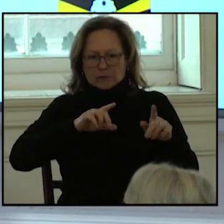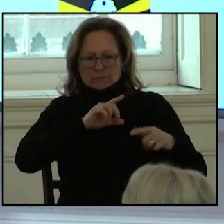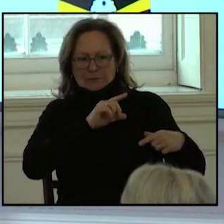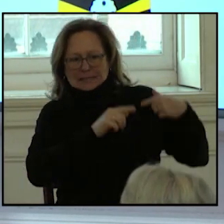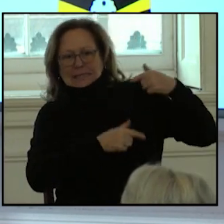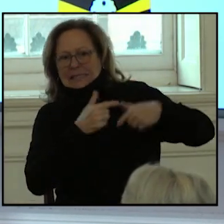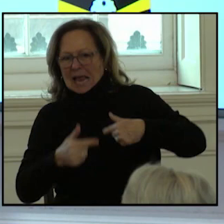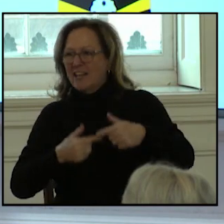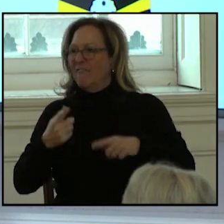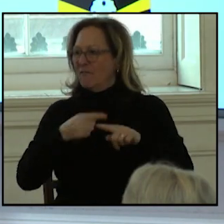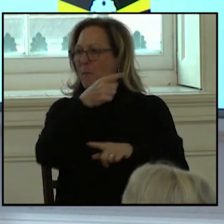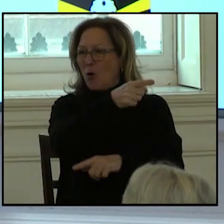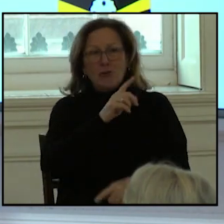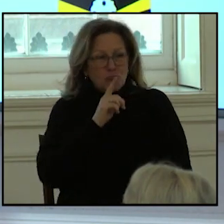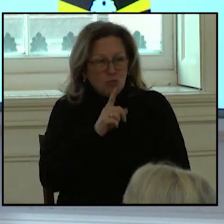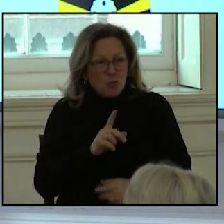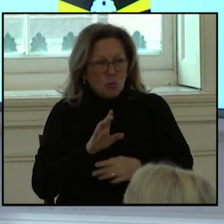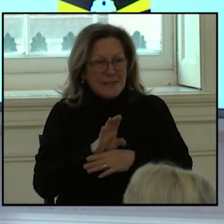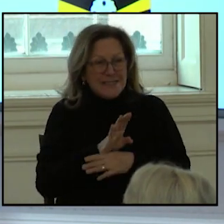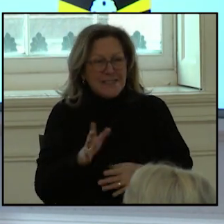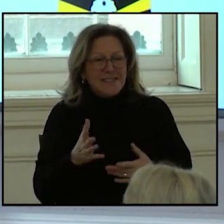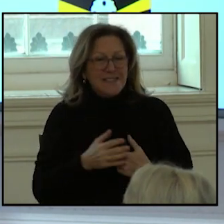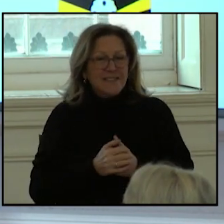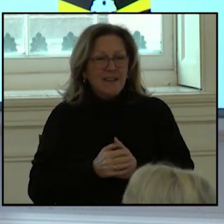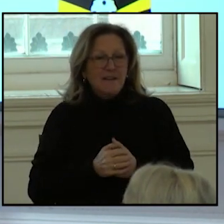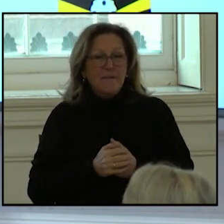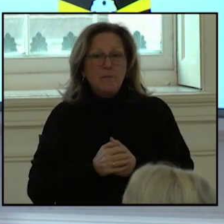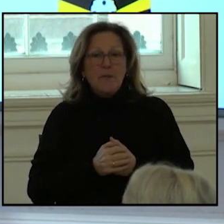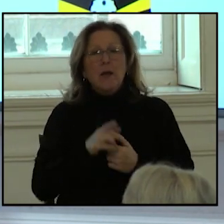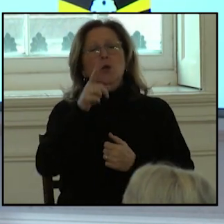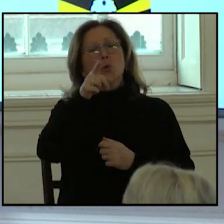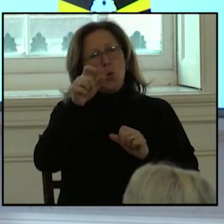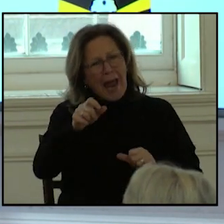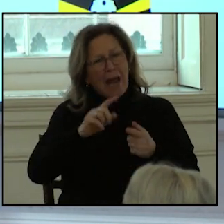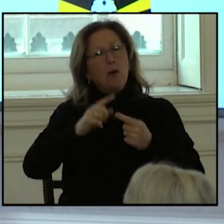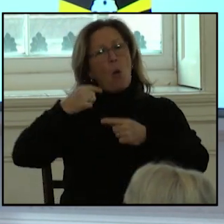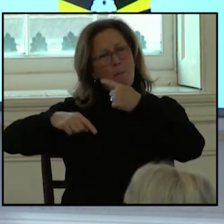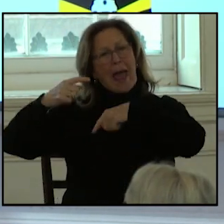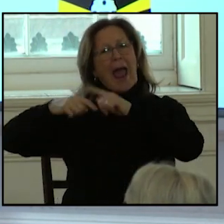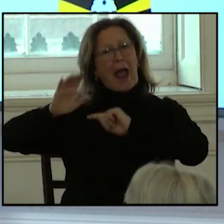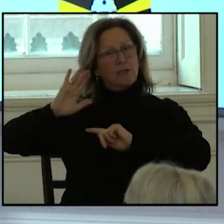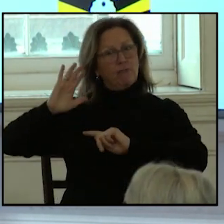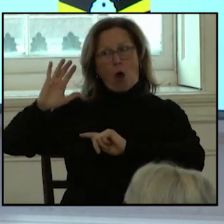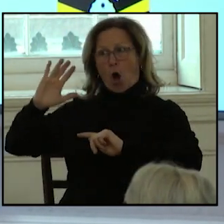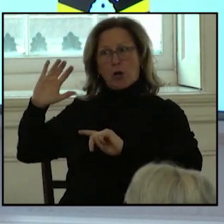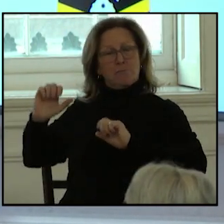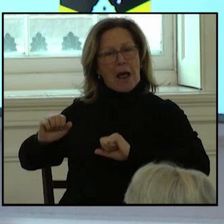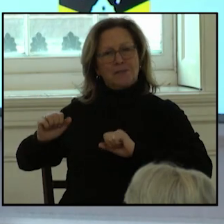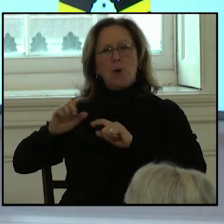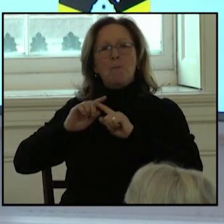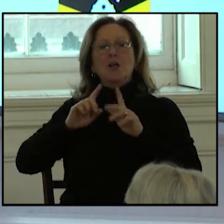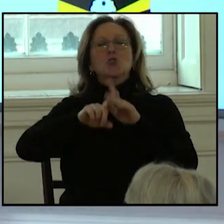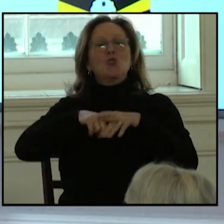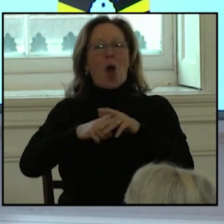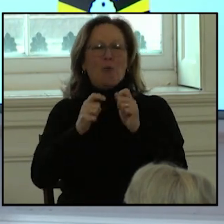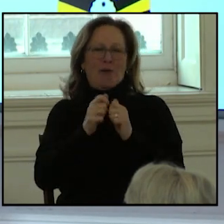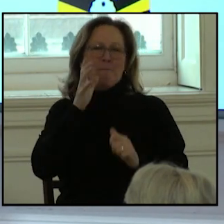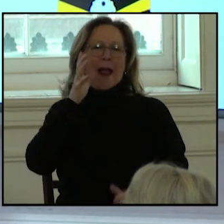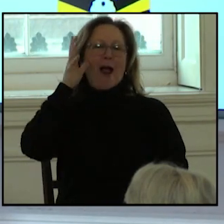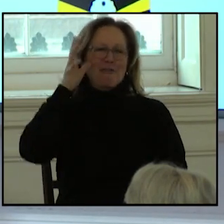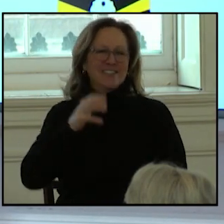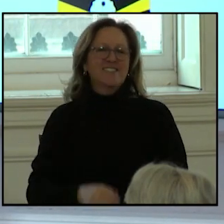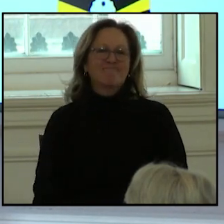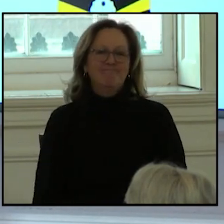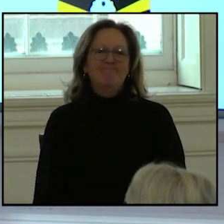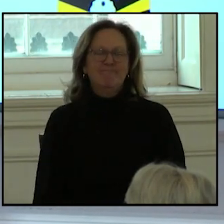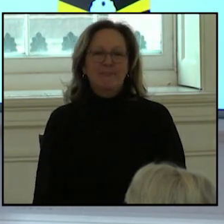true, right? You go back as far as you can go, but you could start right with your parents, right? So